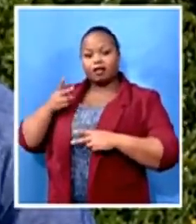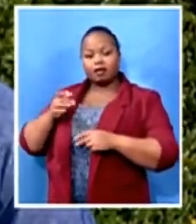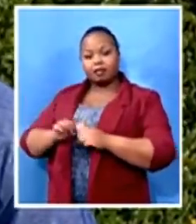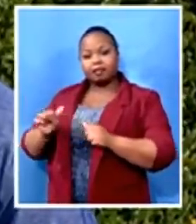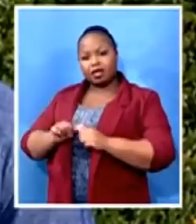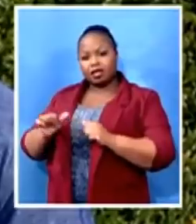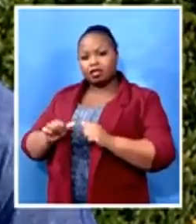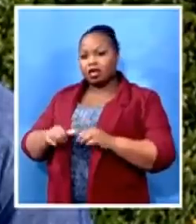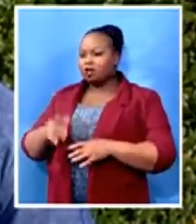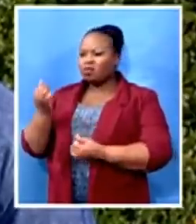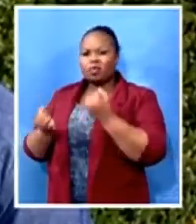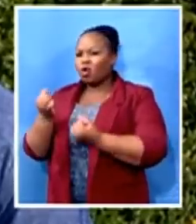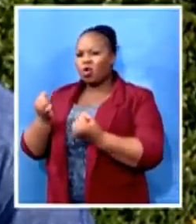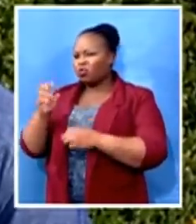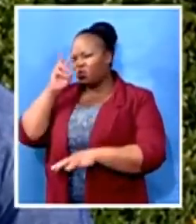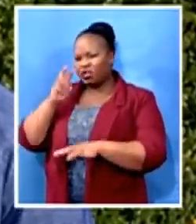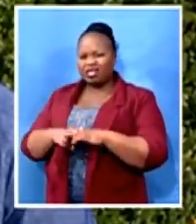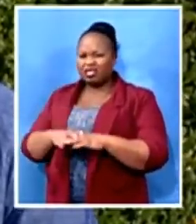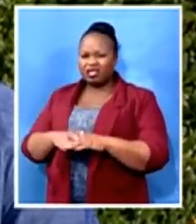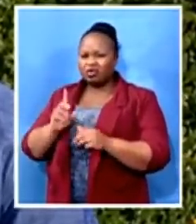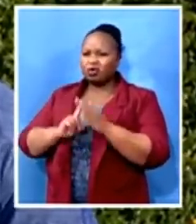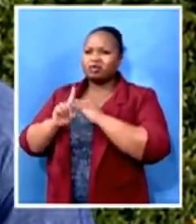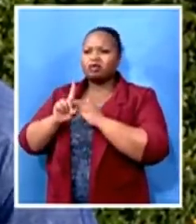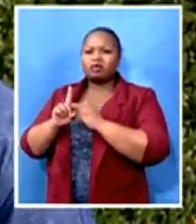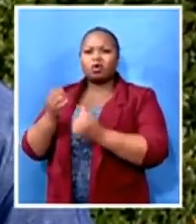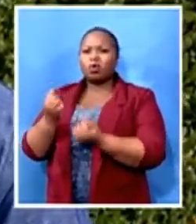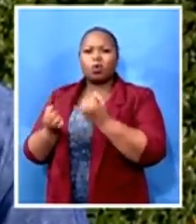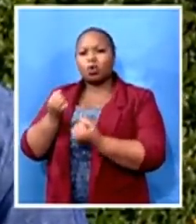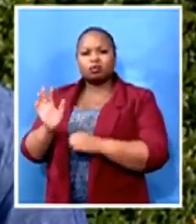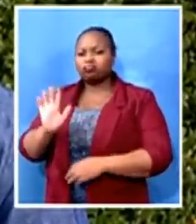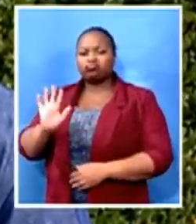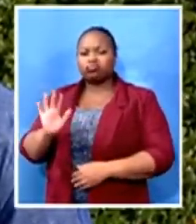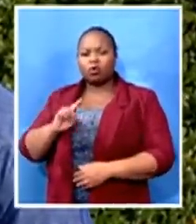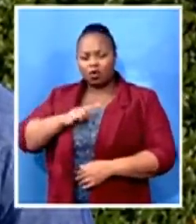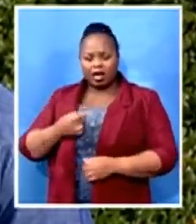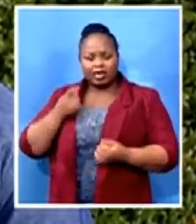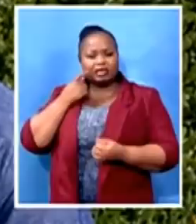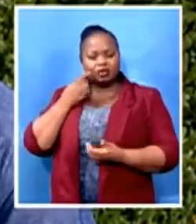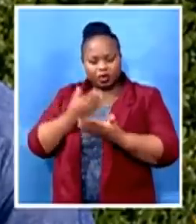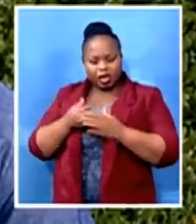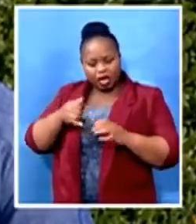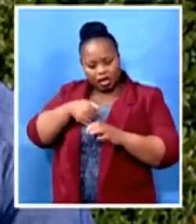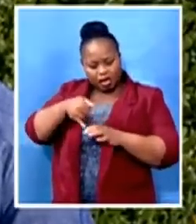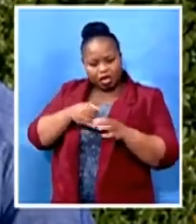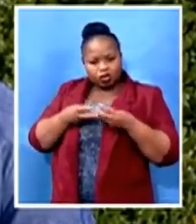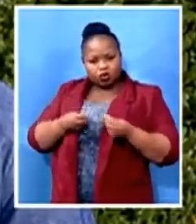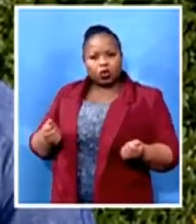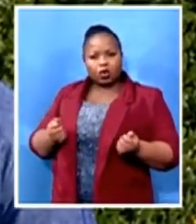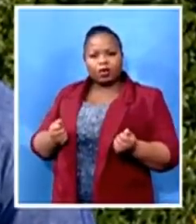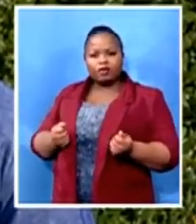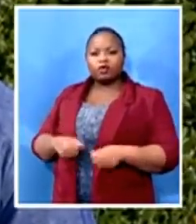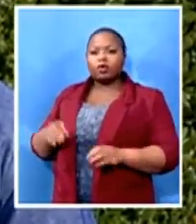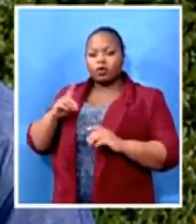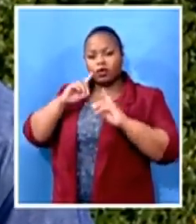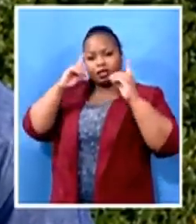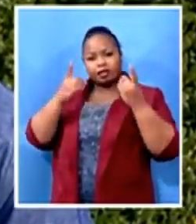government to take each other to court when issues can still be tackled. Department has an executive authority,